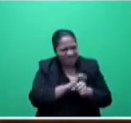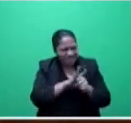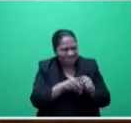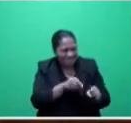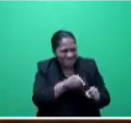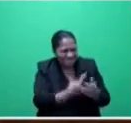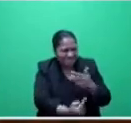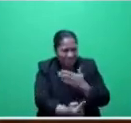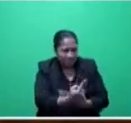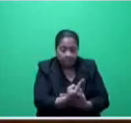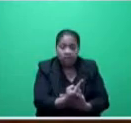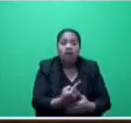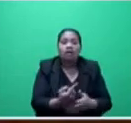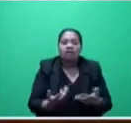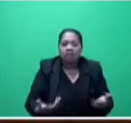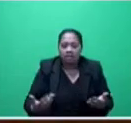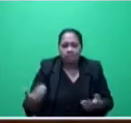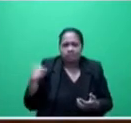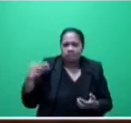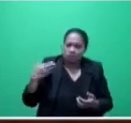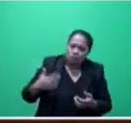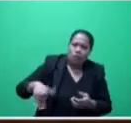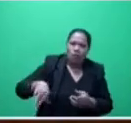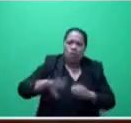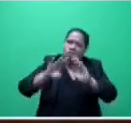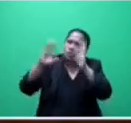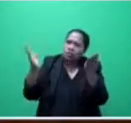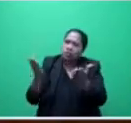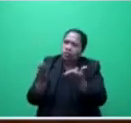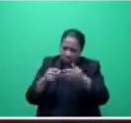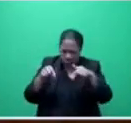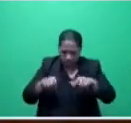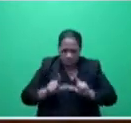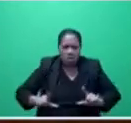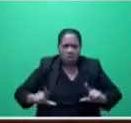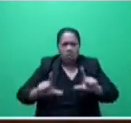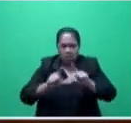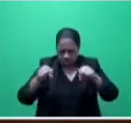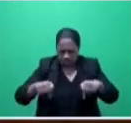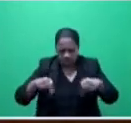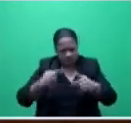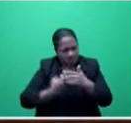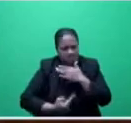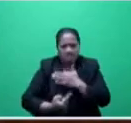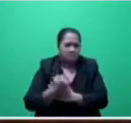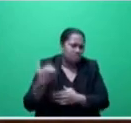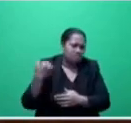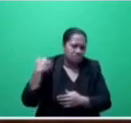everyone globally and locally. It will take time and effort to overcome